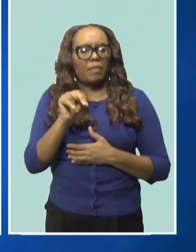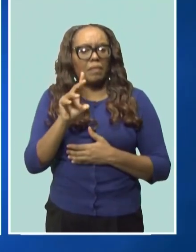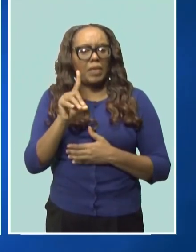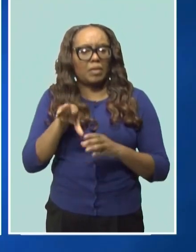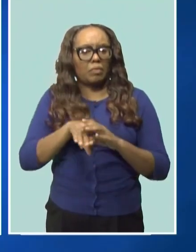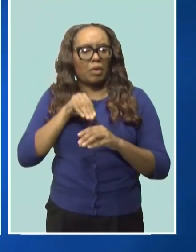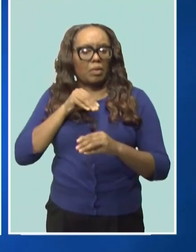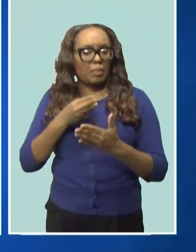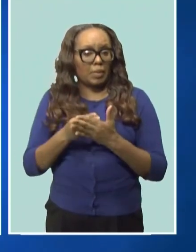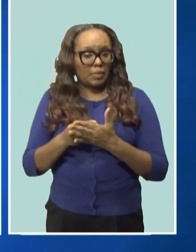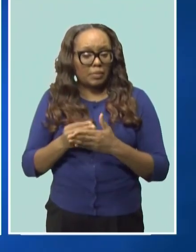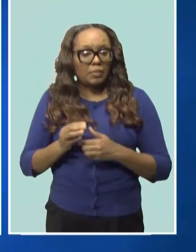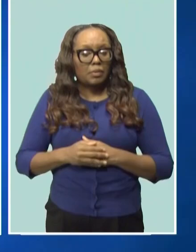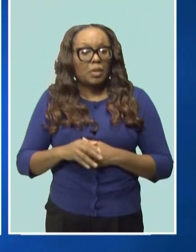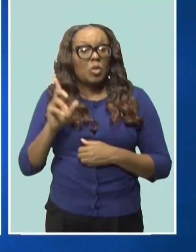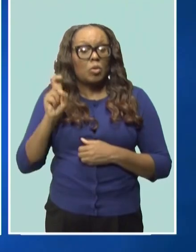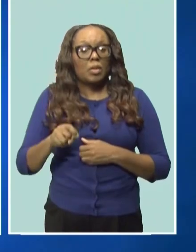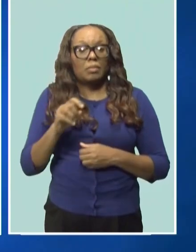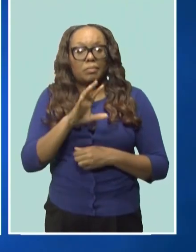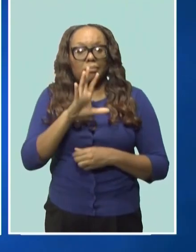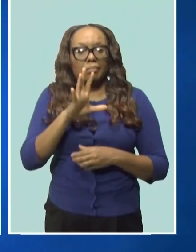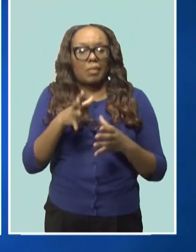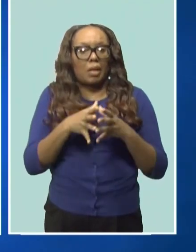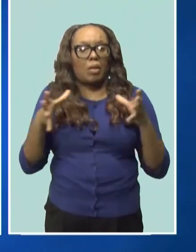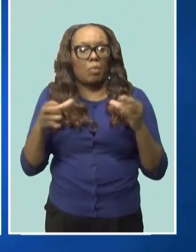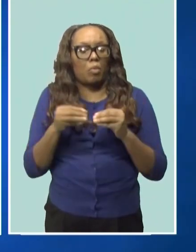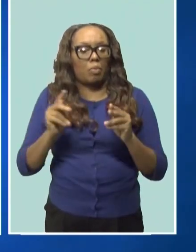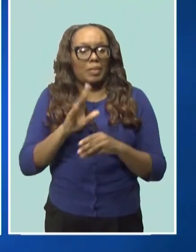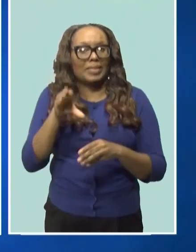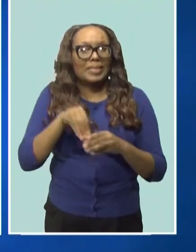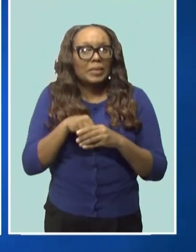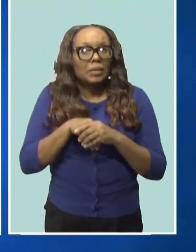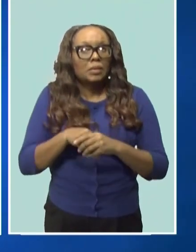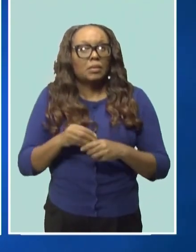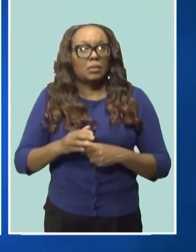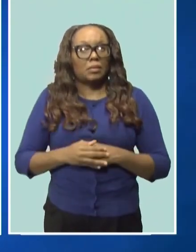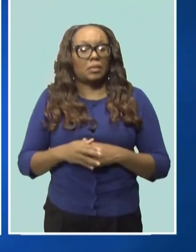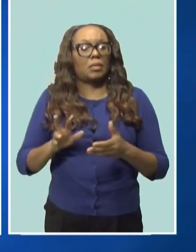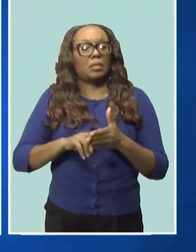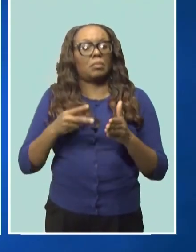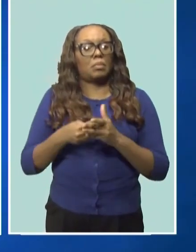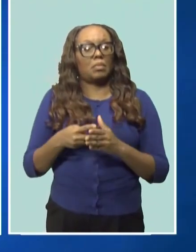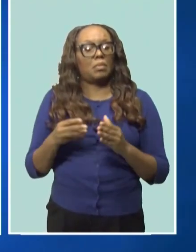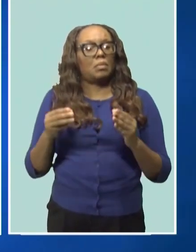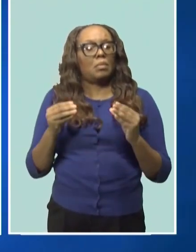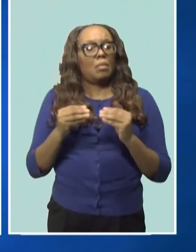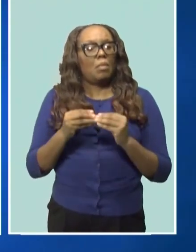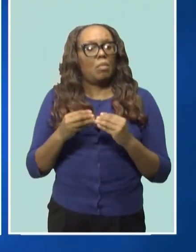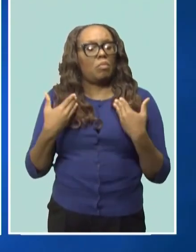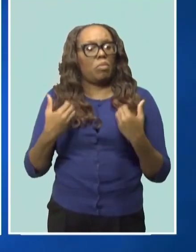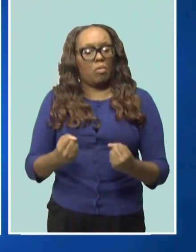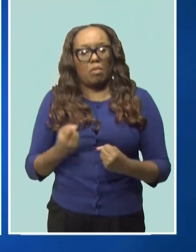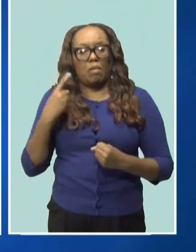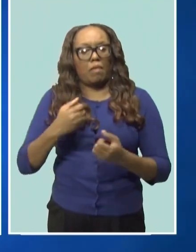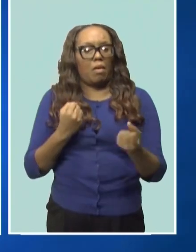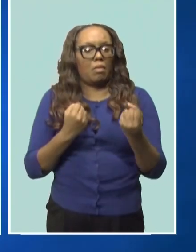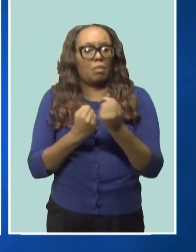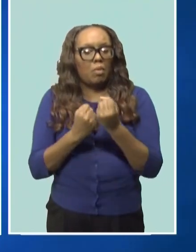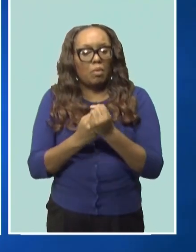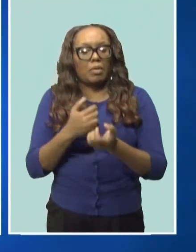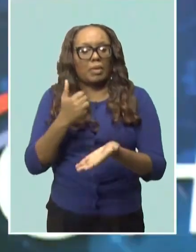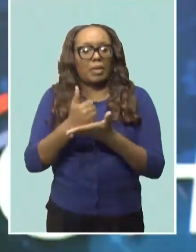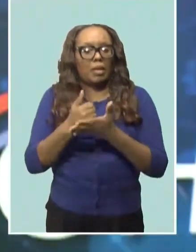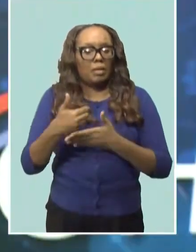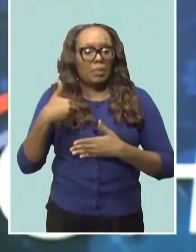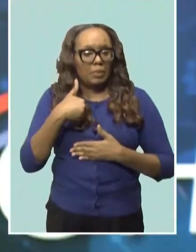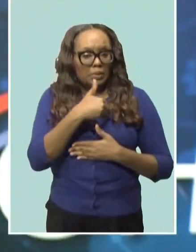advocating for a high level of participation is something which is key to me, because I believe that that puts us in a more powerful position to assist our members on the global